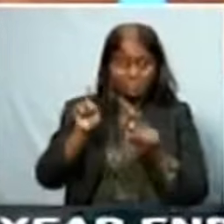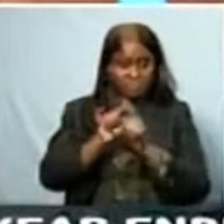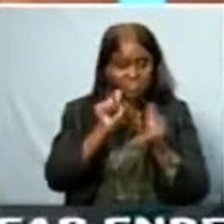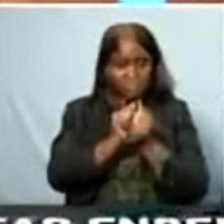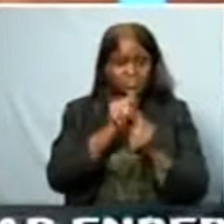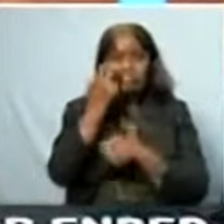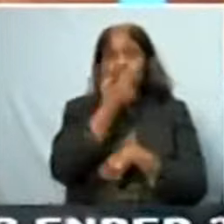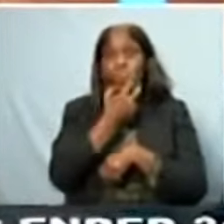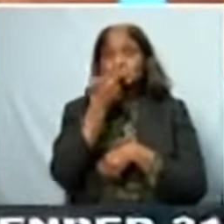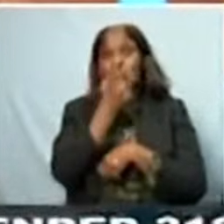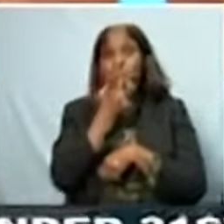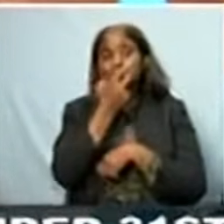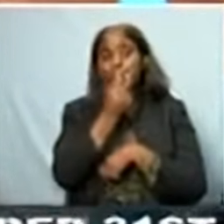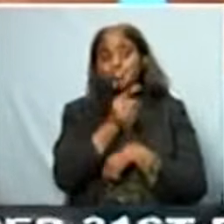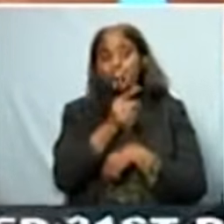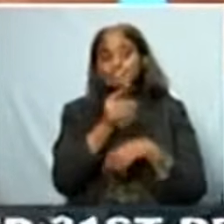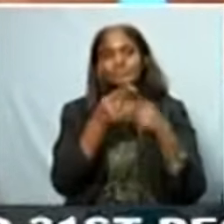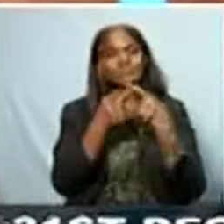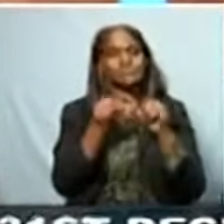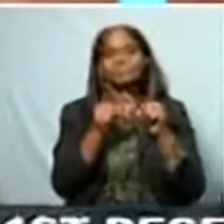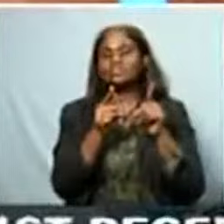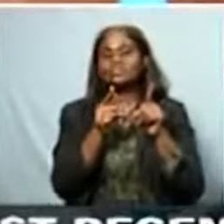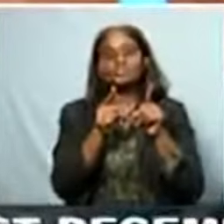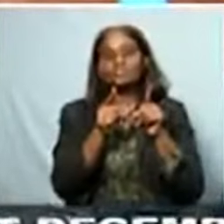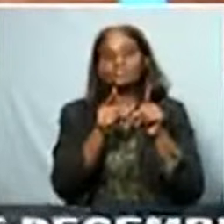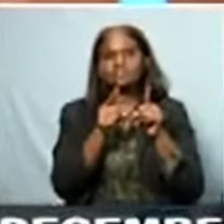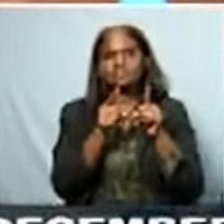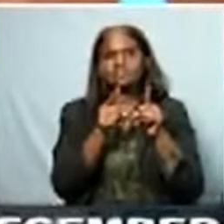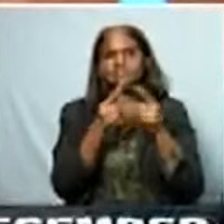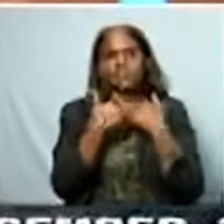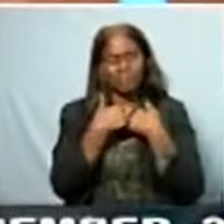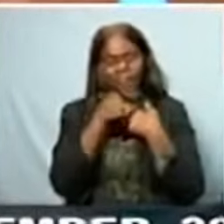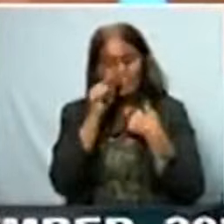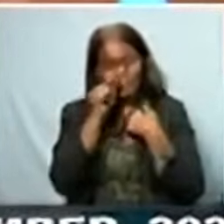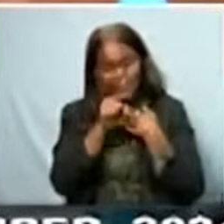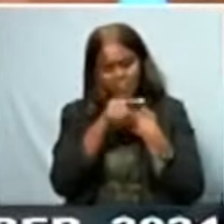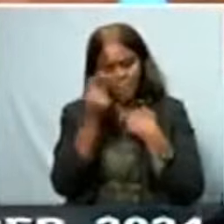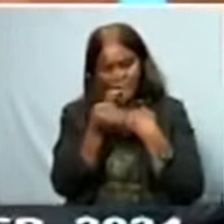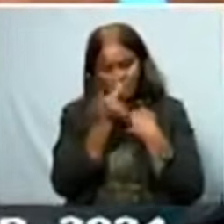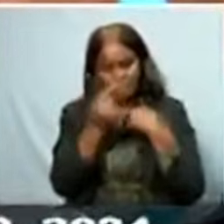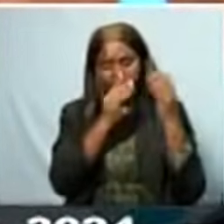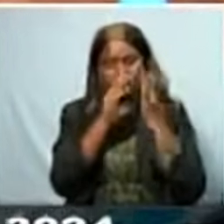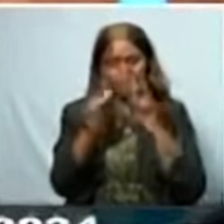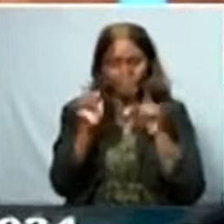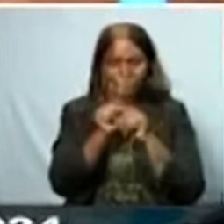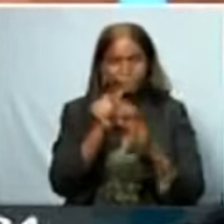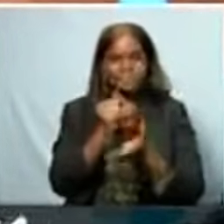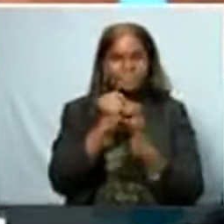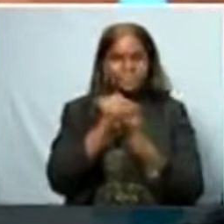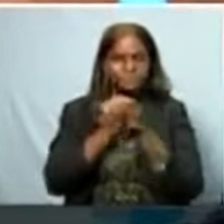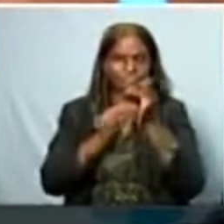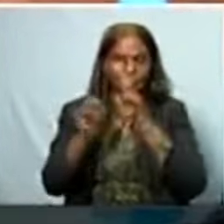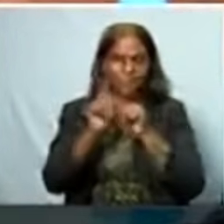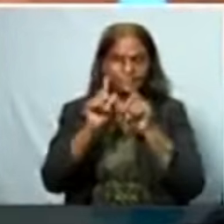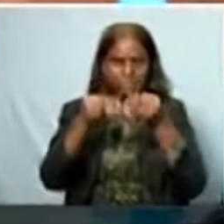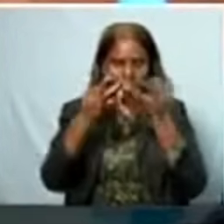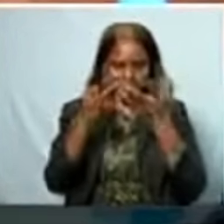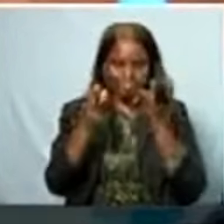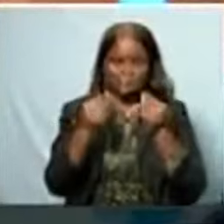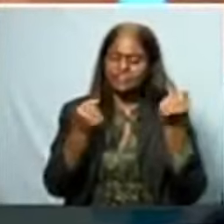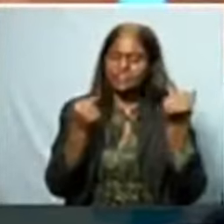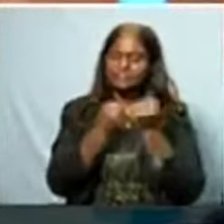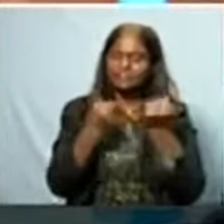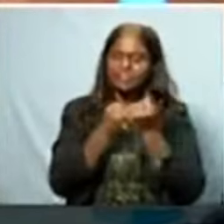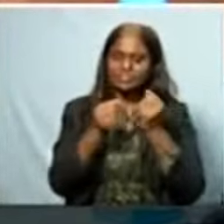oral submission, they're contradicting. This is only supposed to be amplified and provide